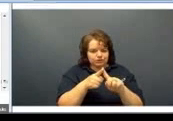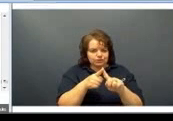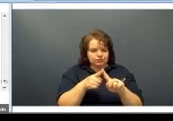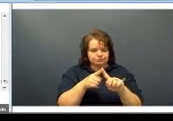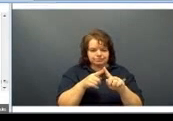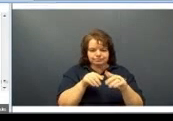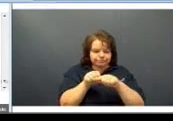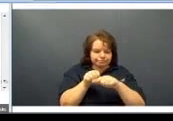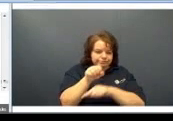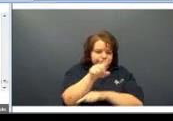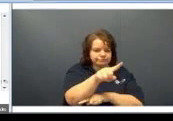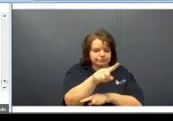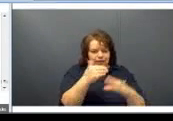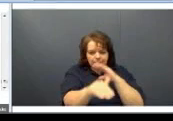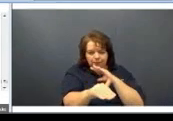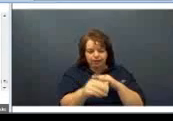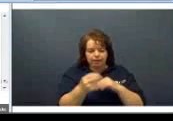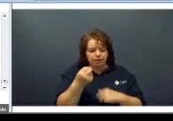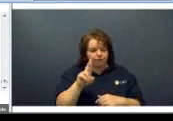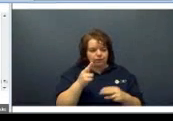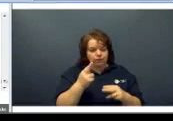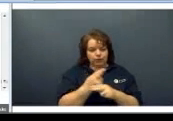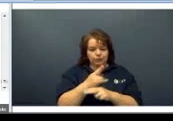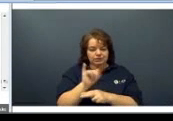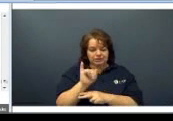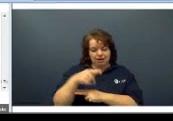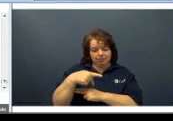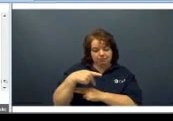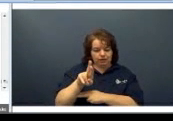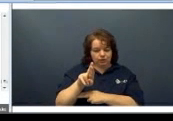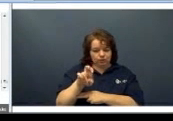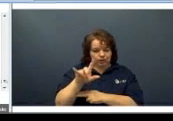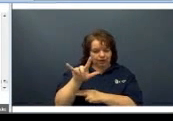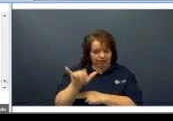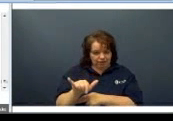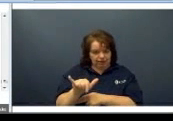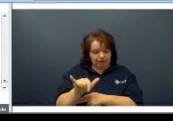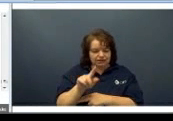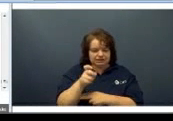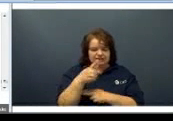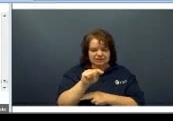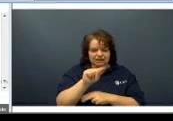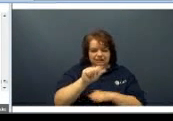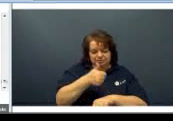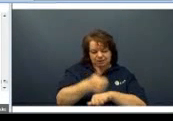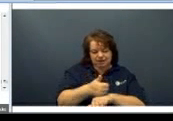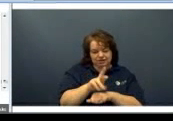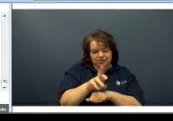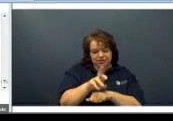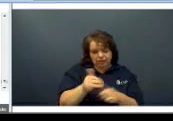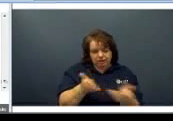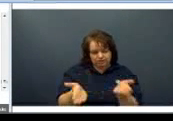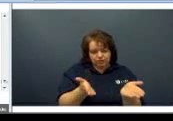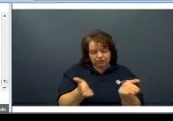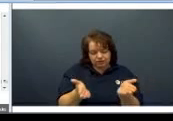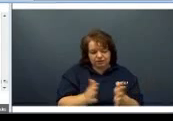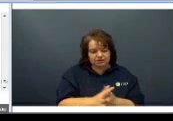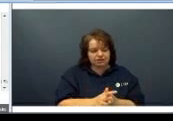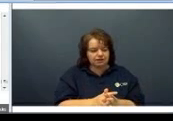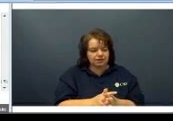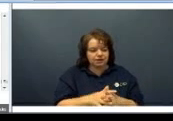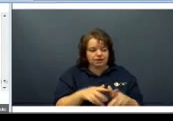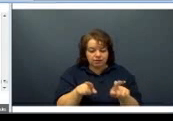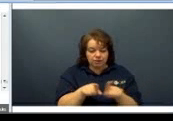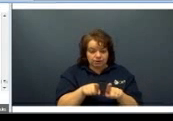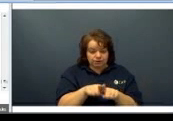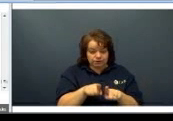has a keyboard that allows you to send email or use IP relay,